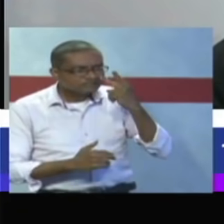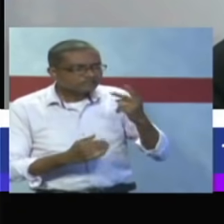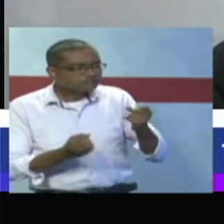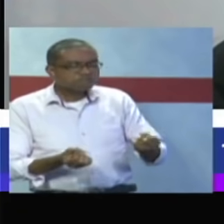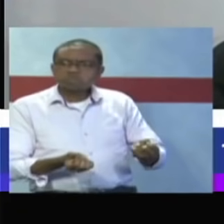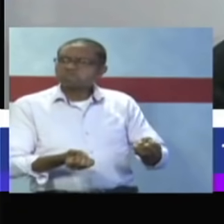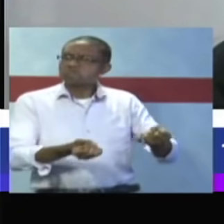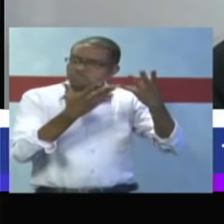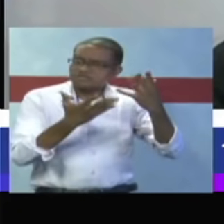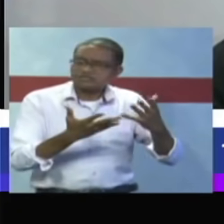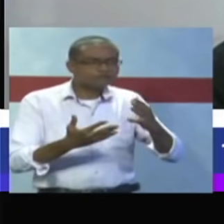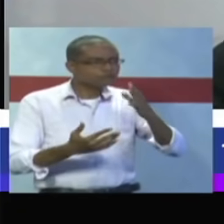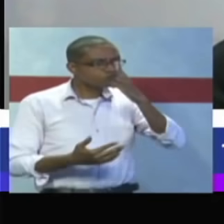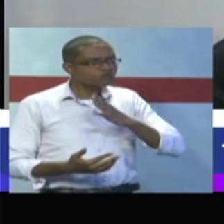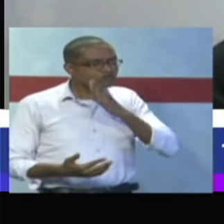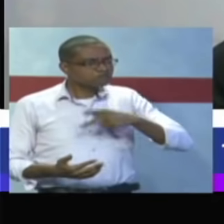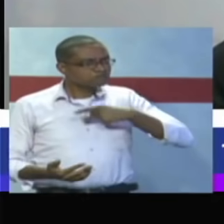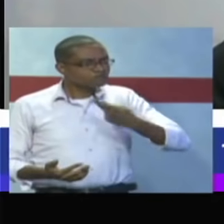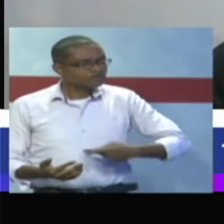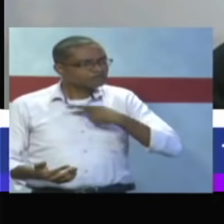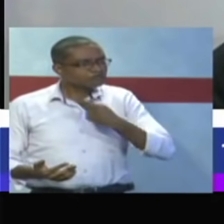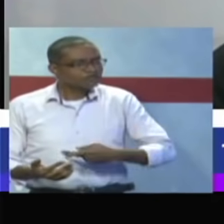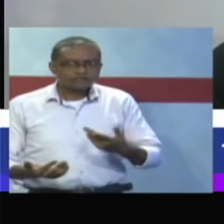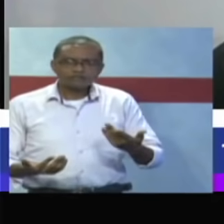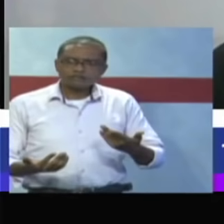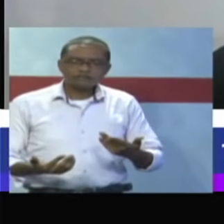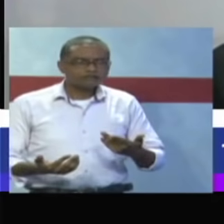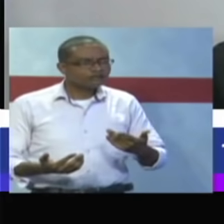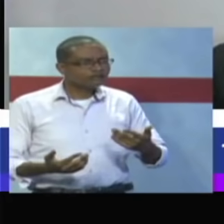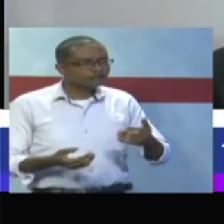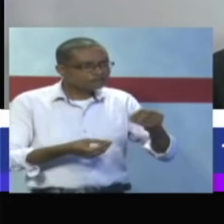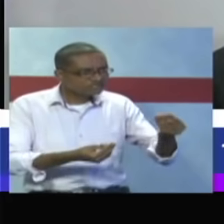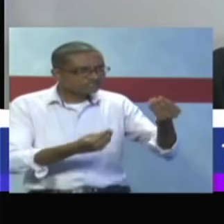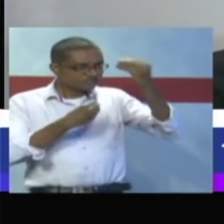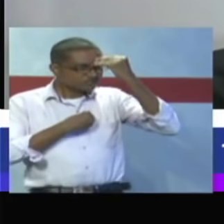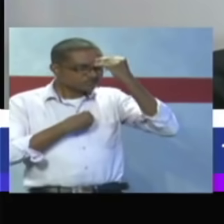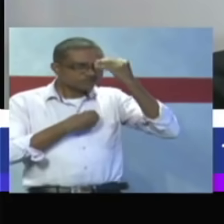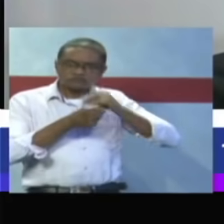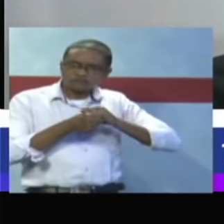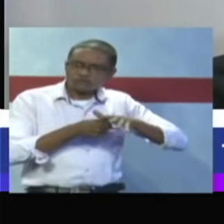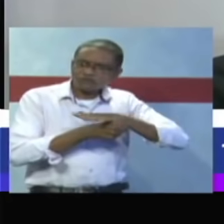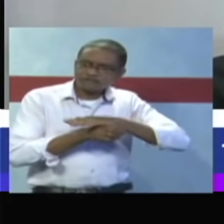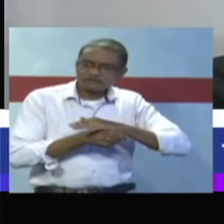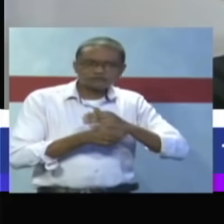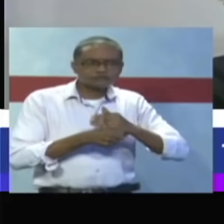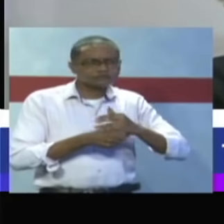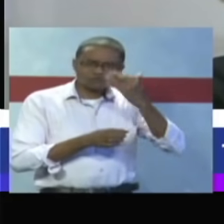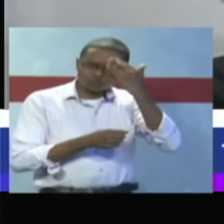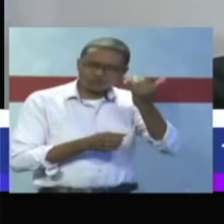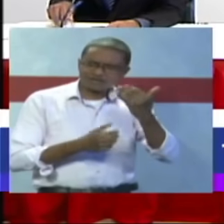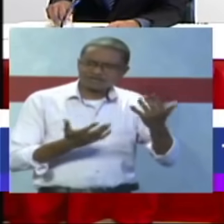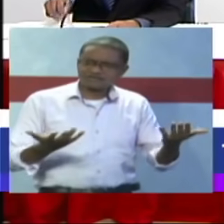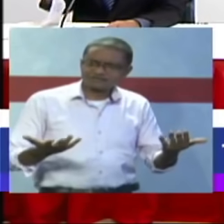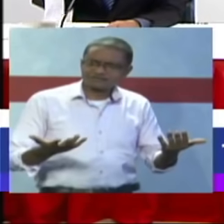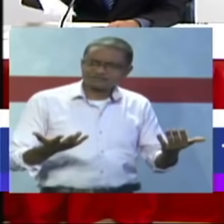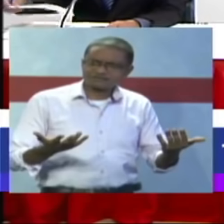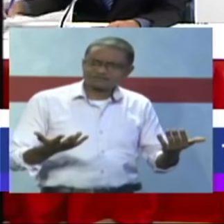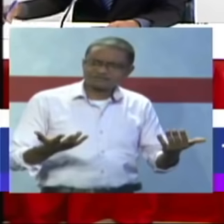many pregnant women, so many people in this demographic being infected with COVID-19. Thank you.